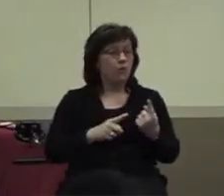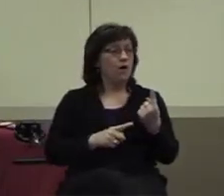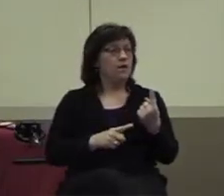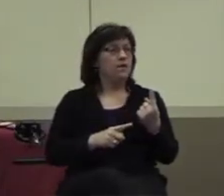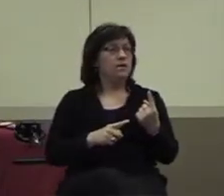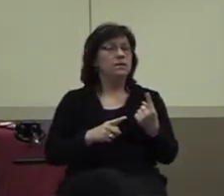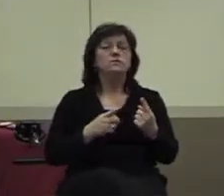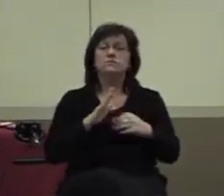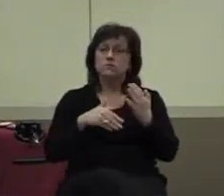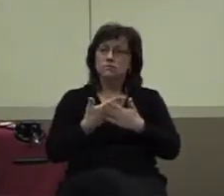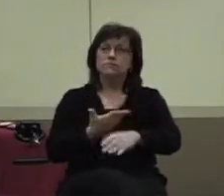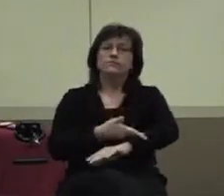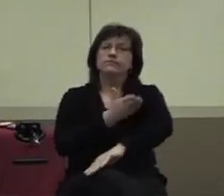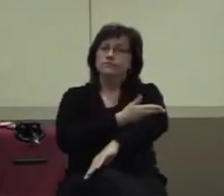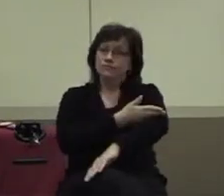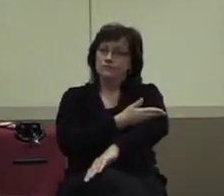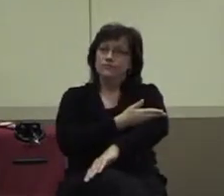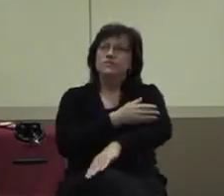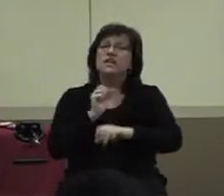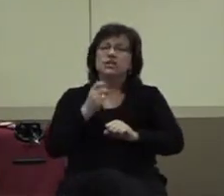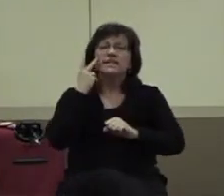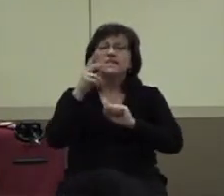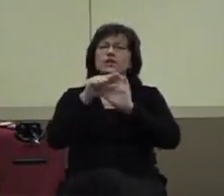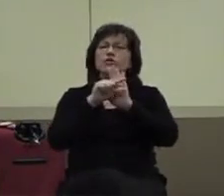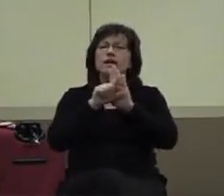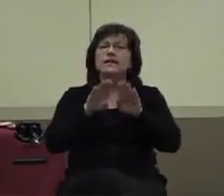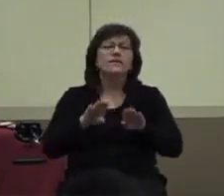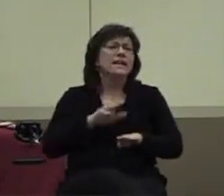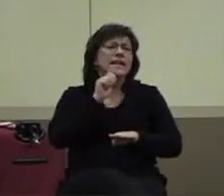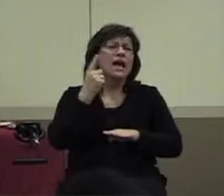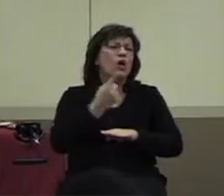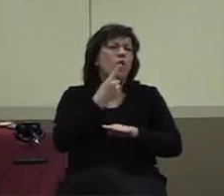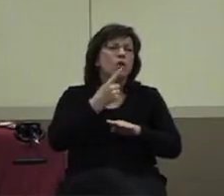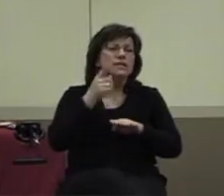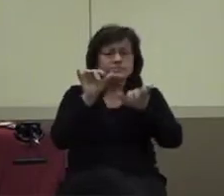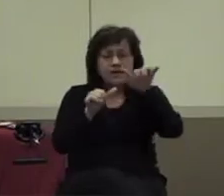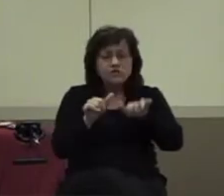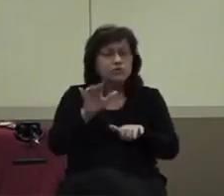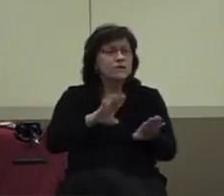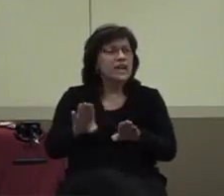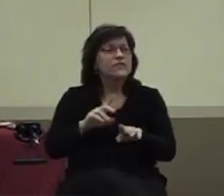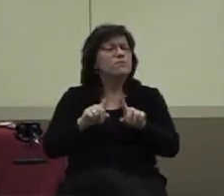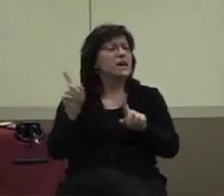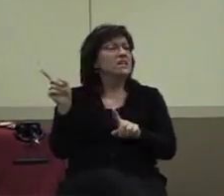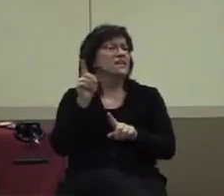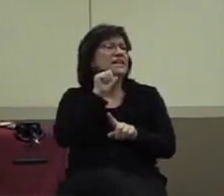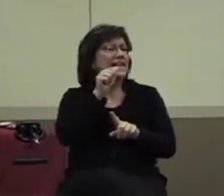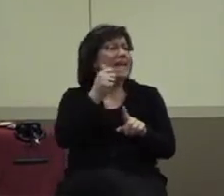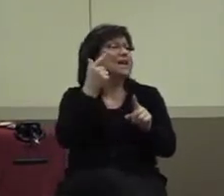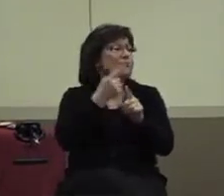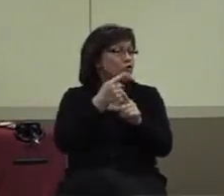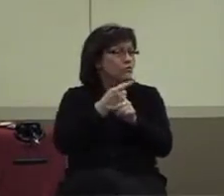And so you can see the grade levels. We didn't always do behavior, but this was inappropriate behaviors.